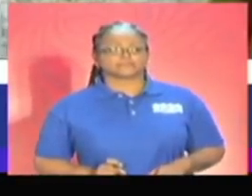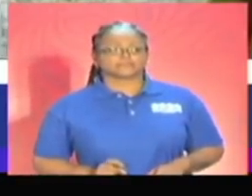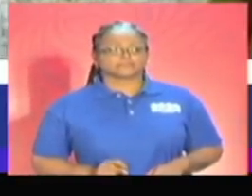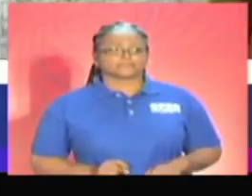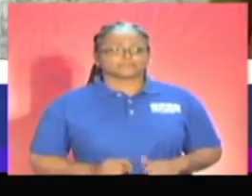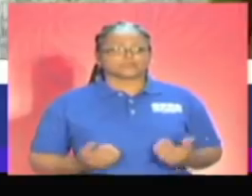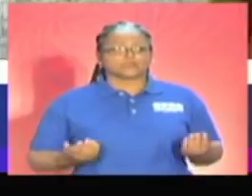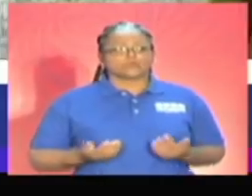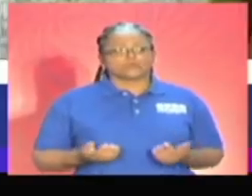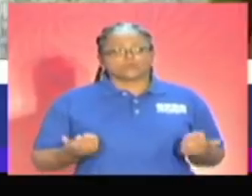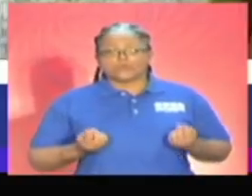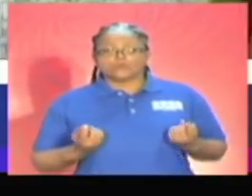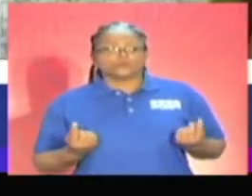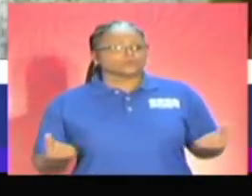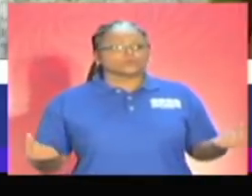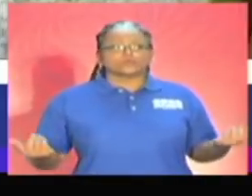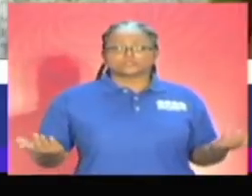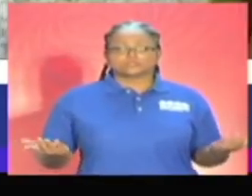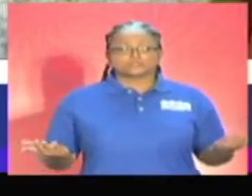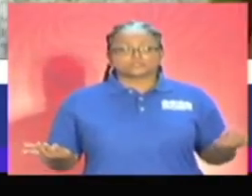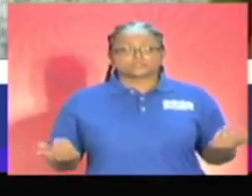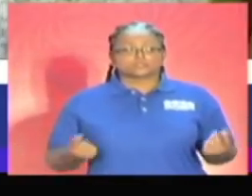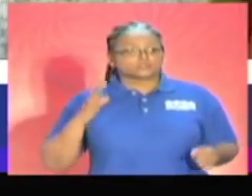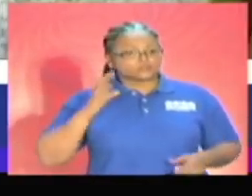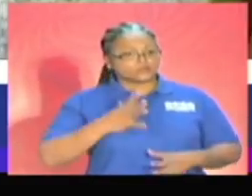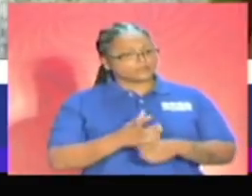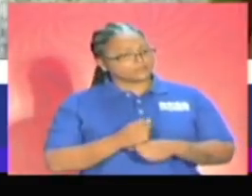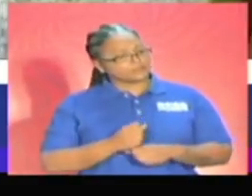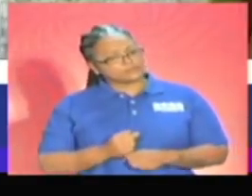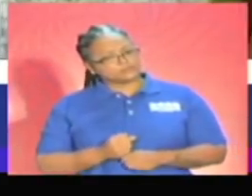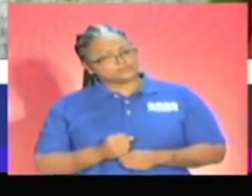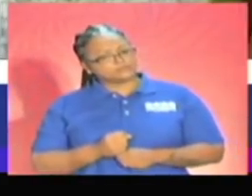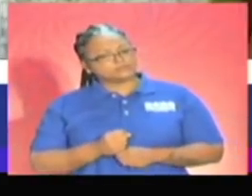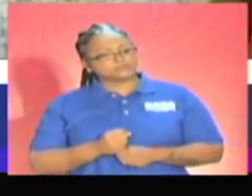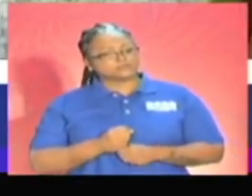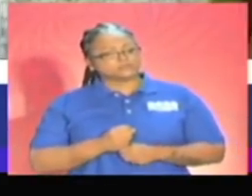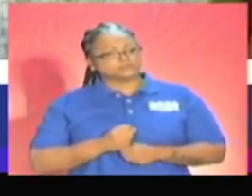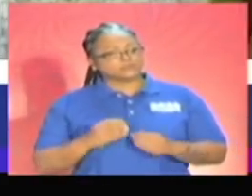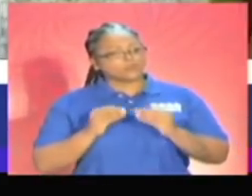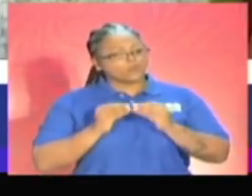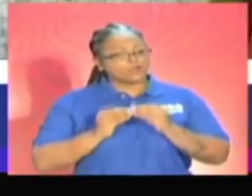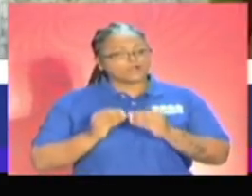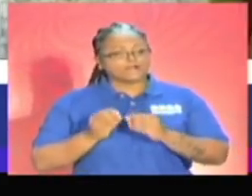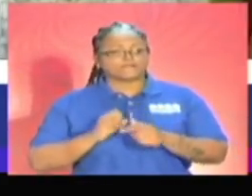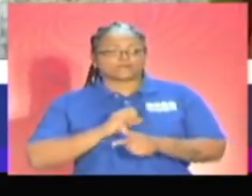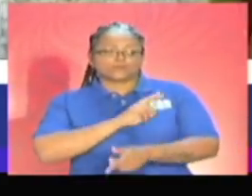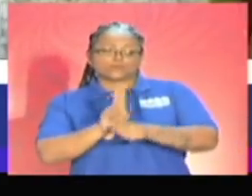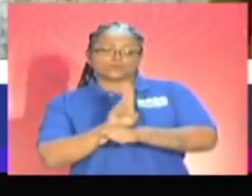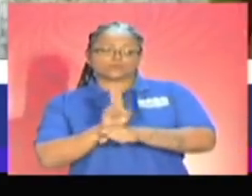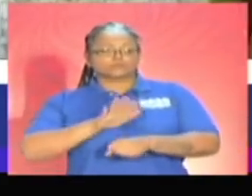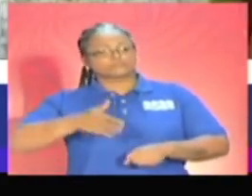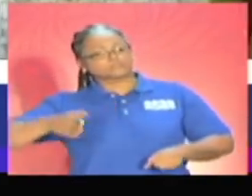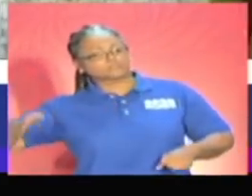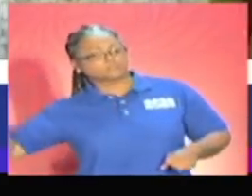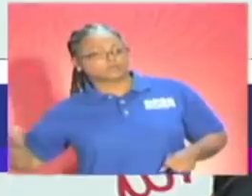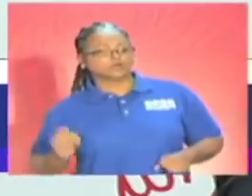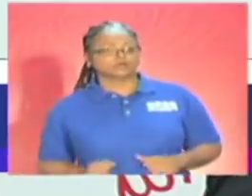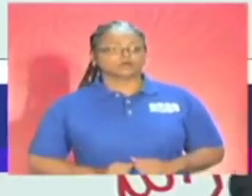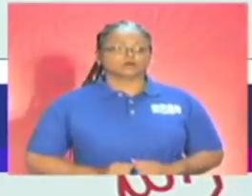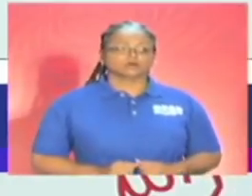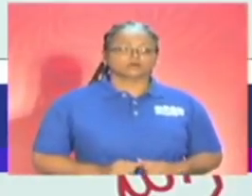tailor our orders from AMSP? What are we going to do? Thank you, Dr. Nunes.